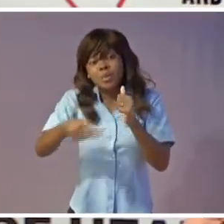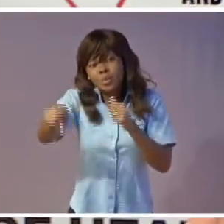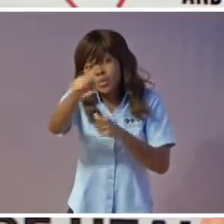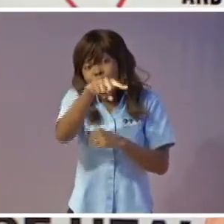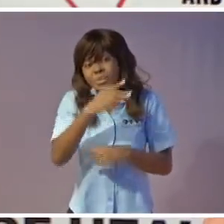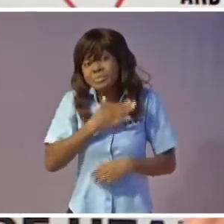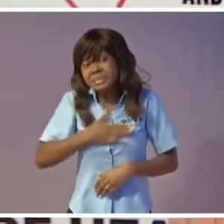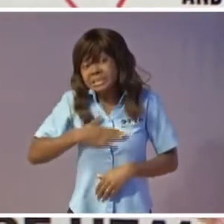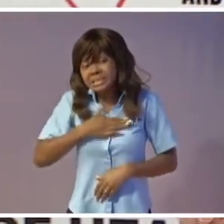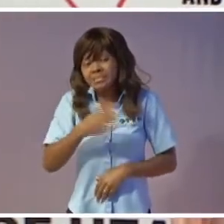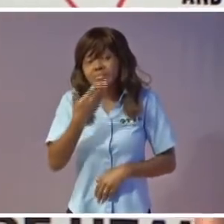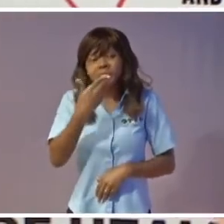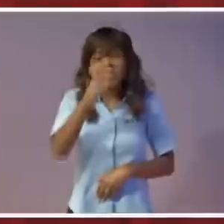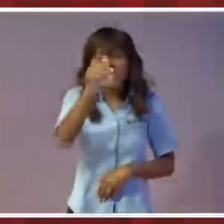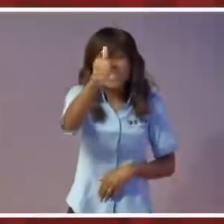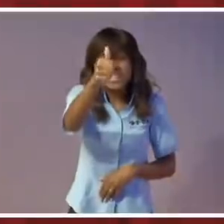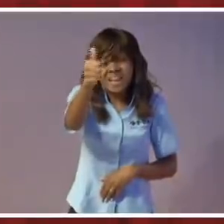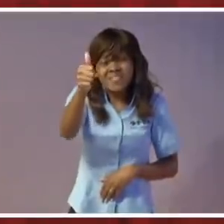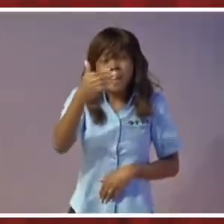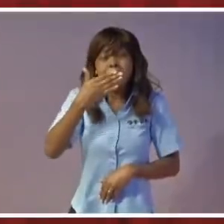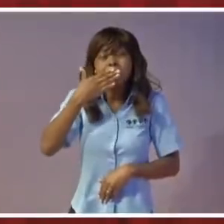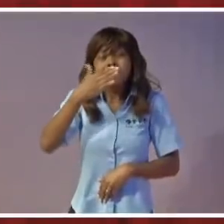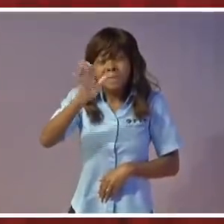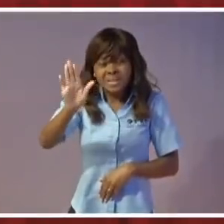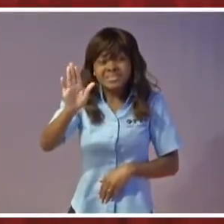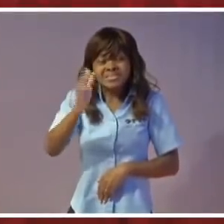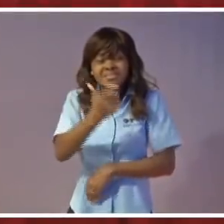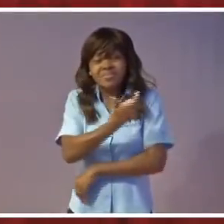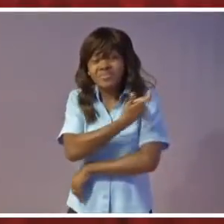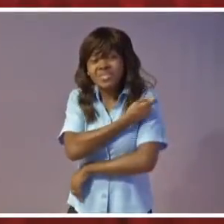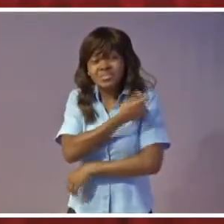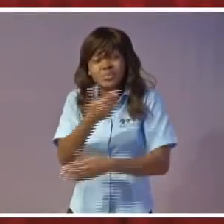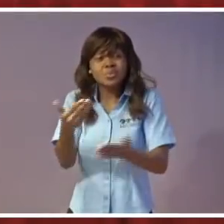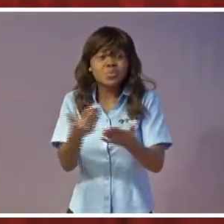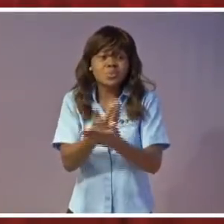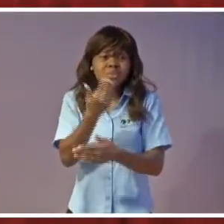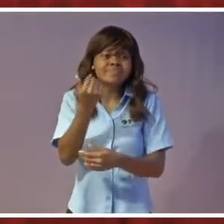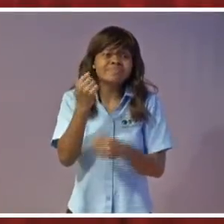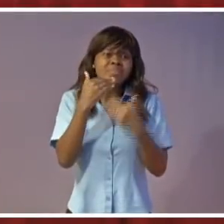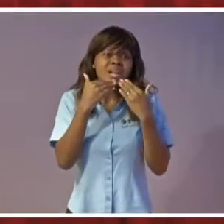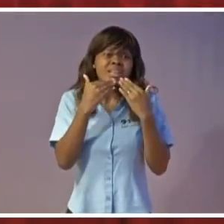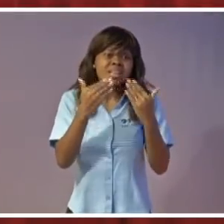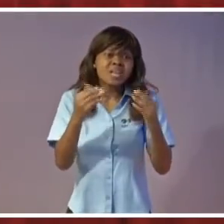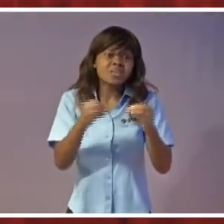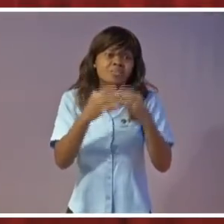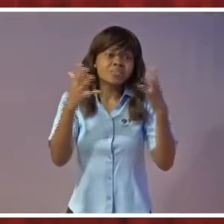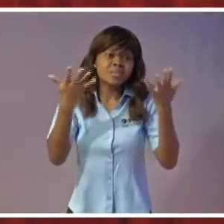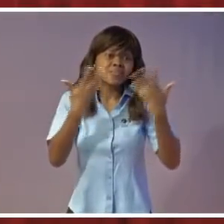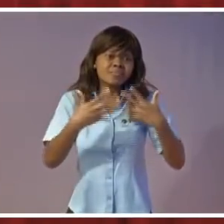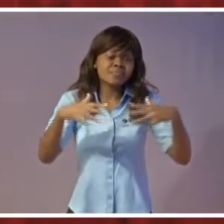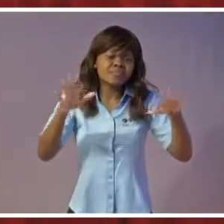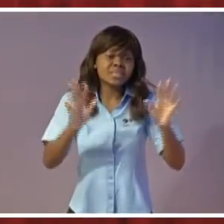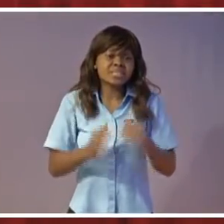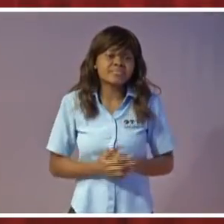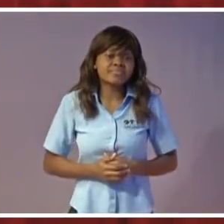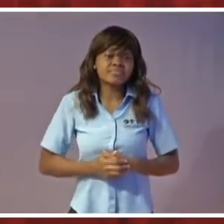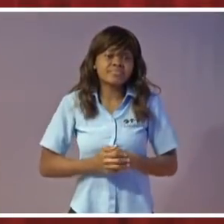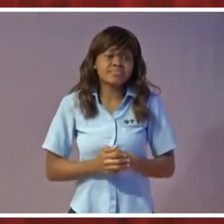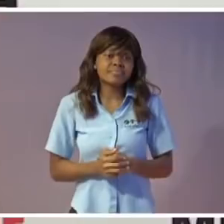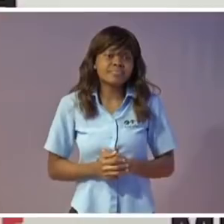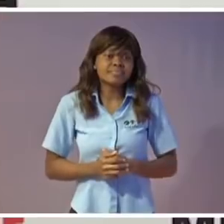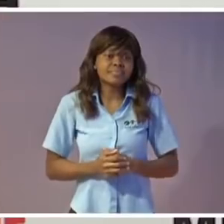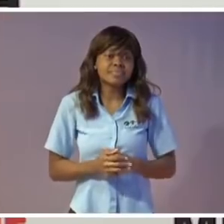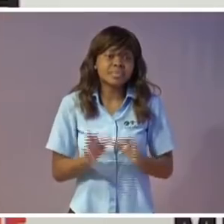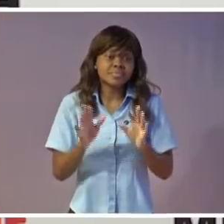Thank you very much, Al. Thank you very much, Minister. We will move to the question and answer segment, where we invite members of the media